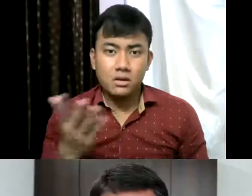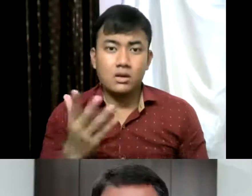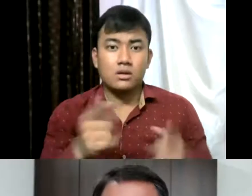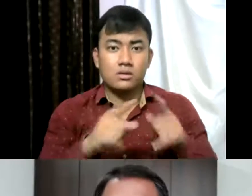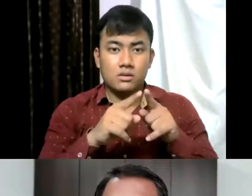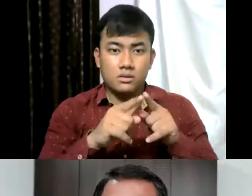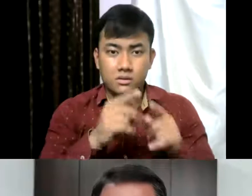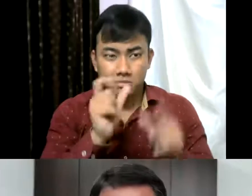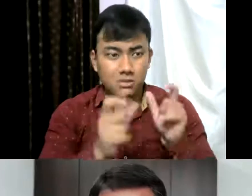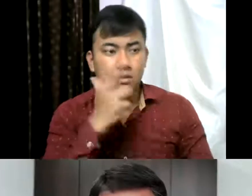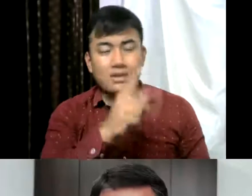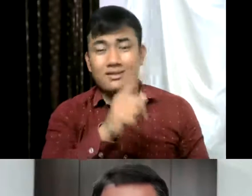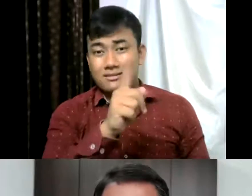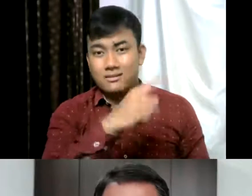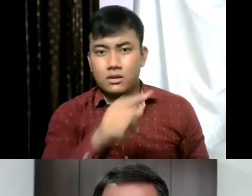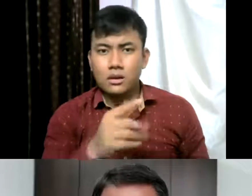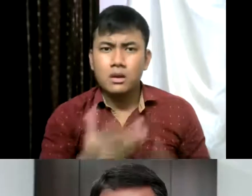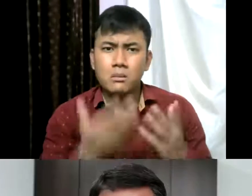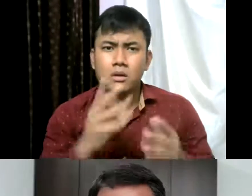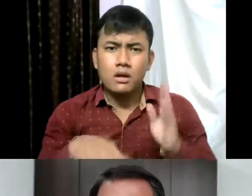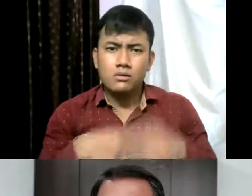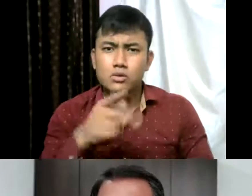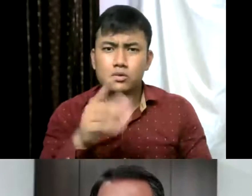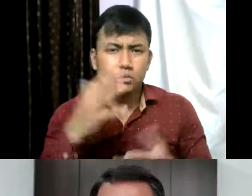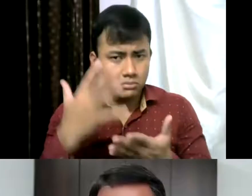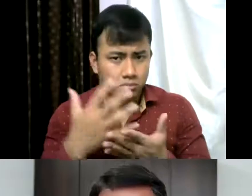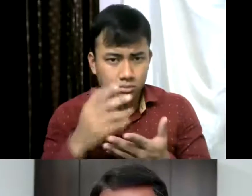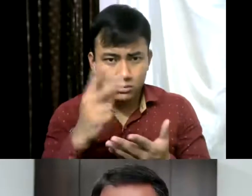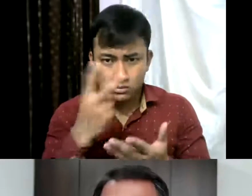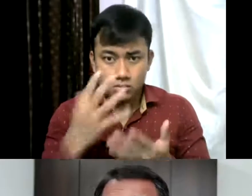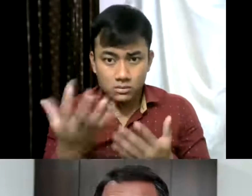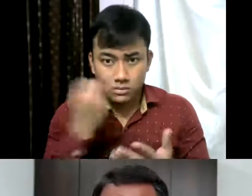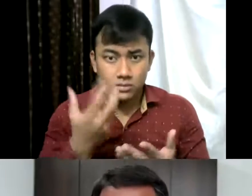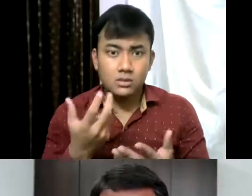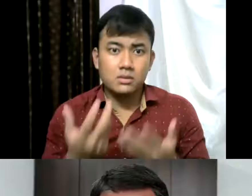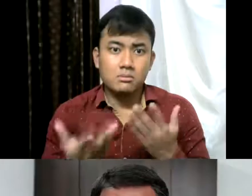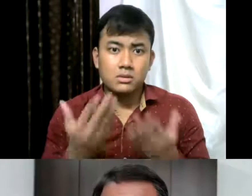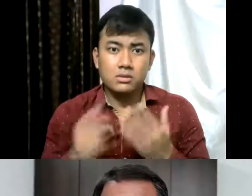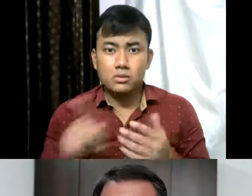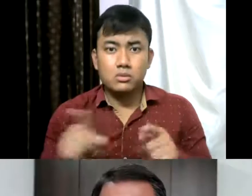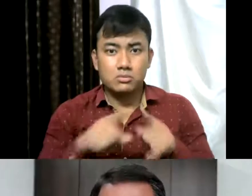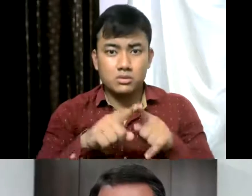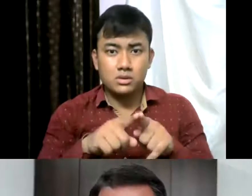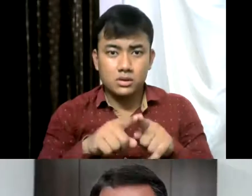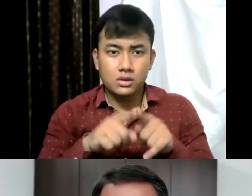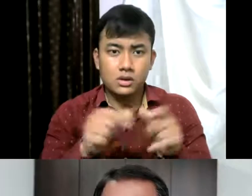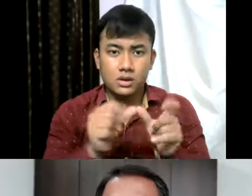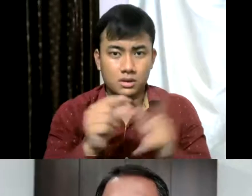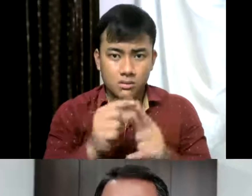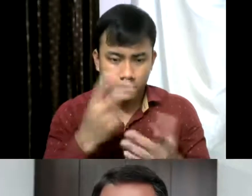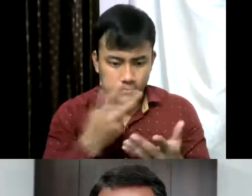exist, right? And you find forums, you find chat rooms and like forums where you fake your age and you fake